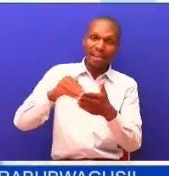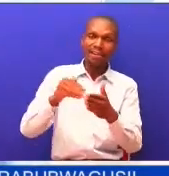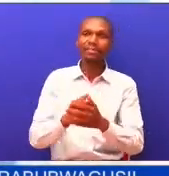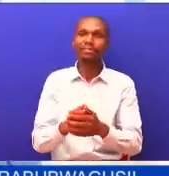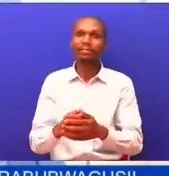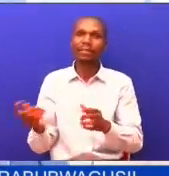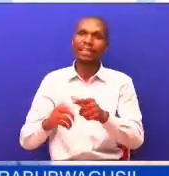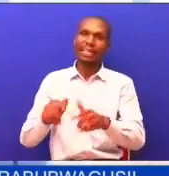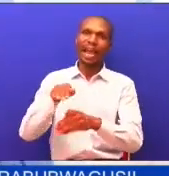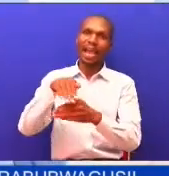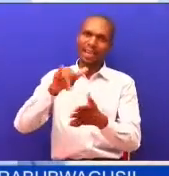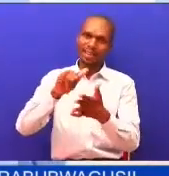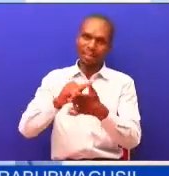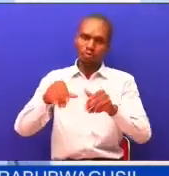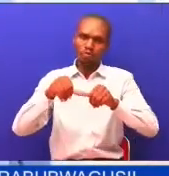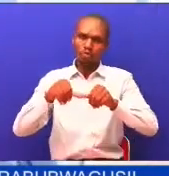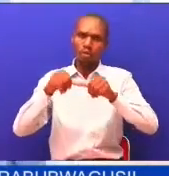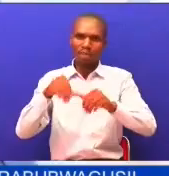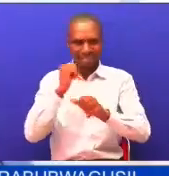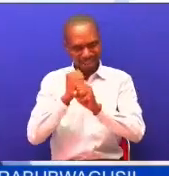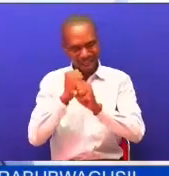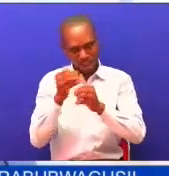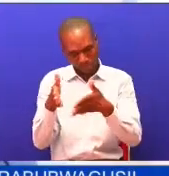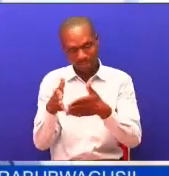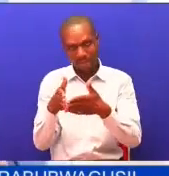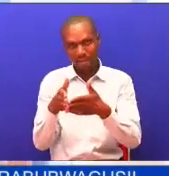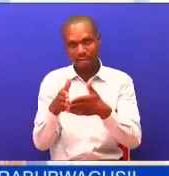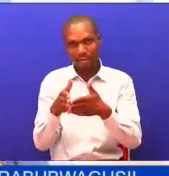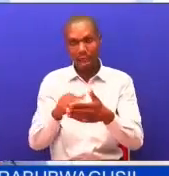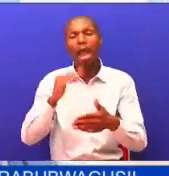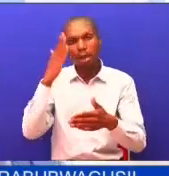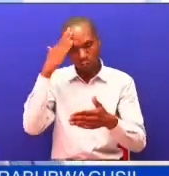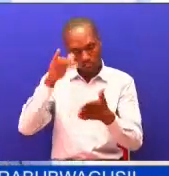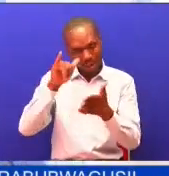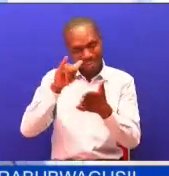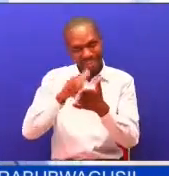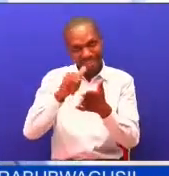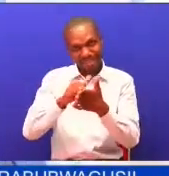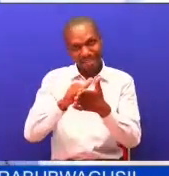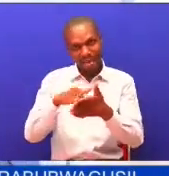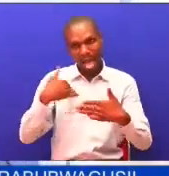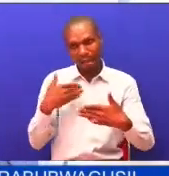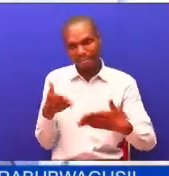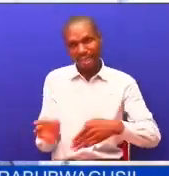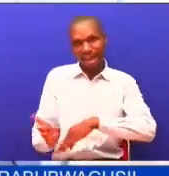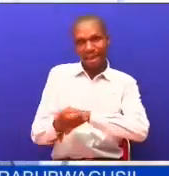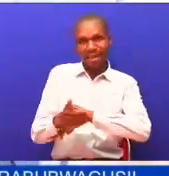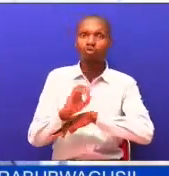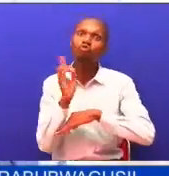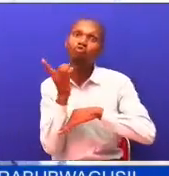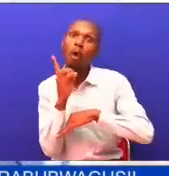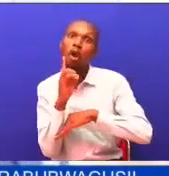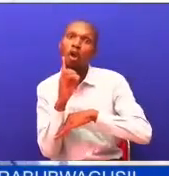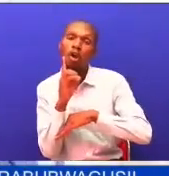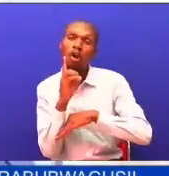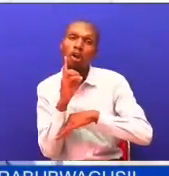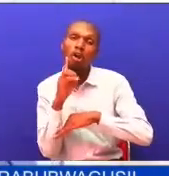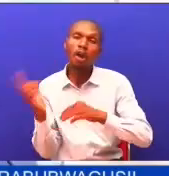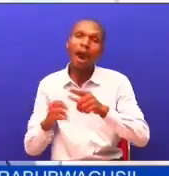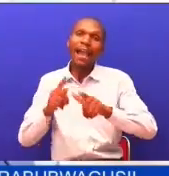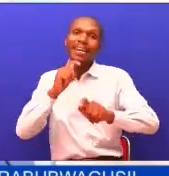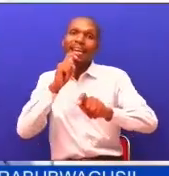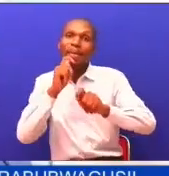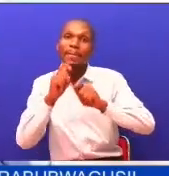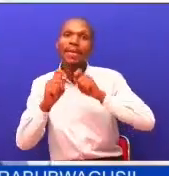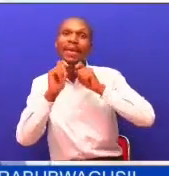I'll request that you reconsider your position. I know that you have set the day tomorrow to be the debate